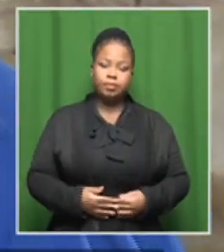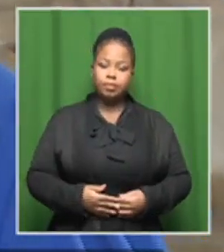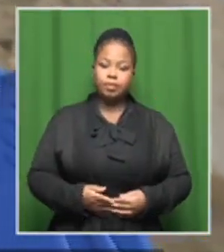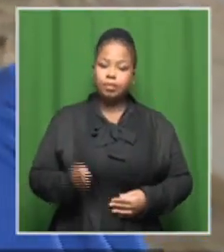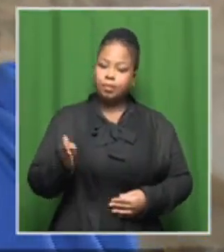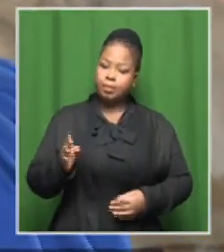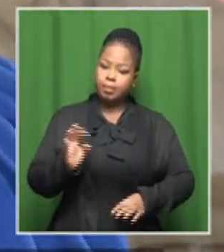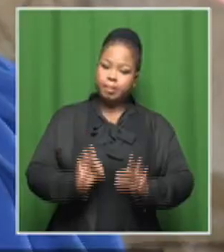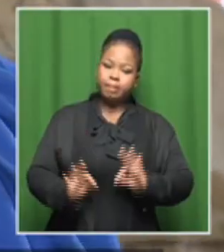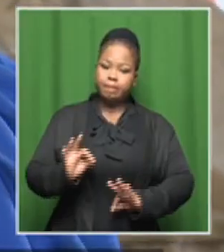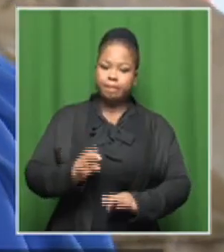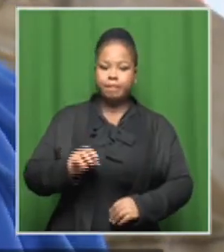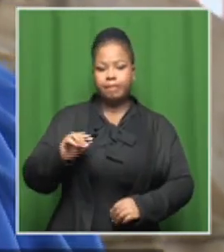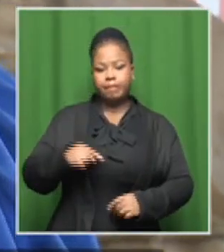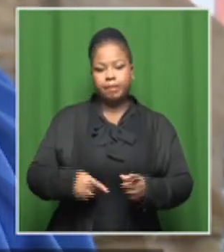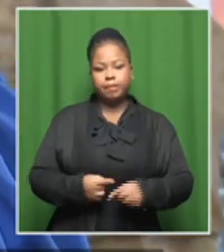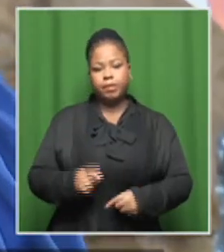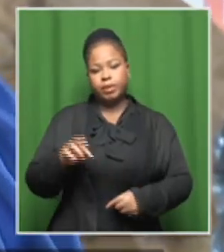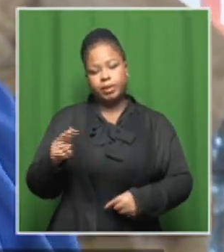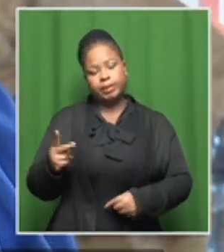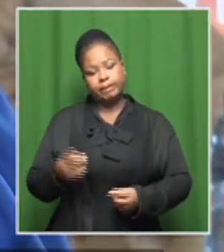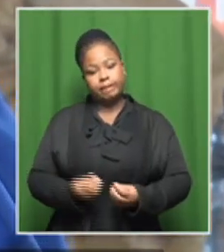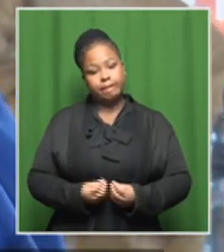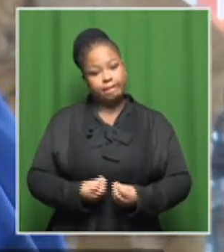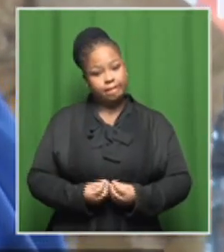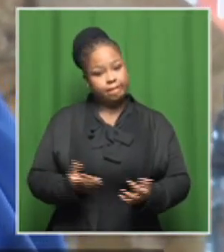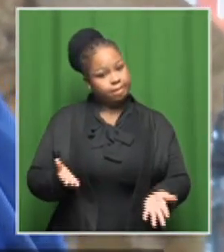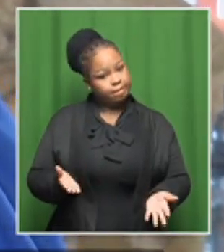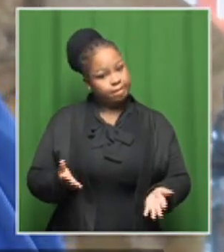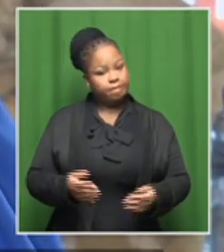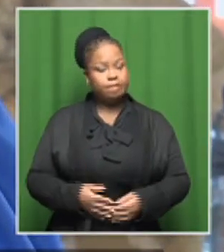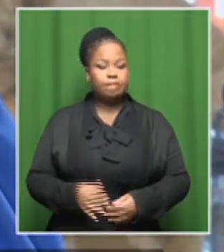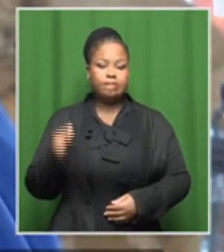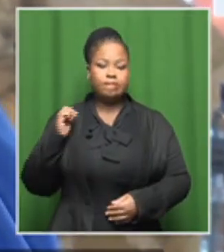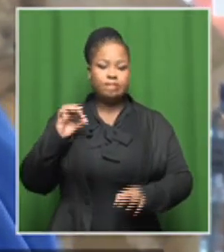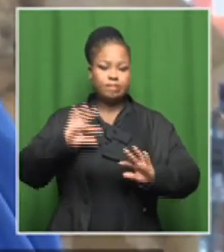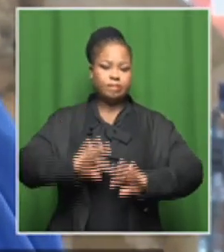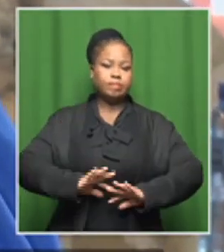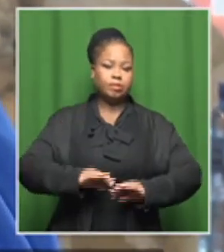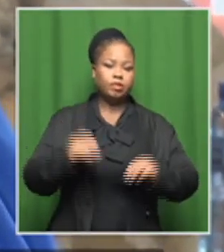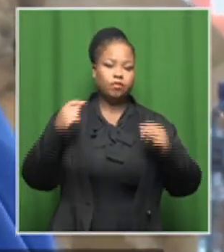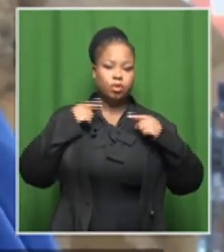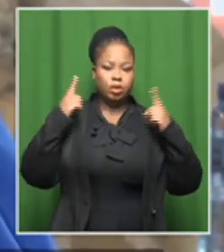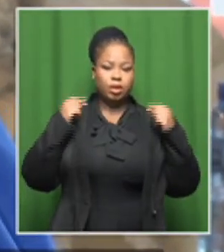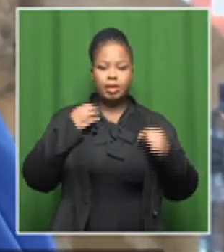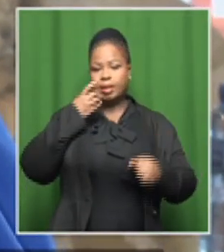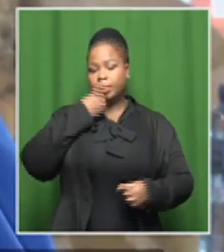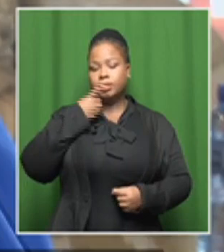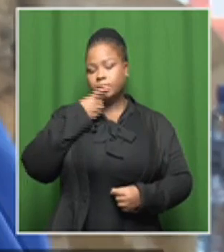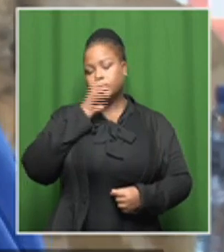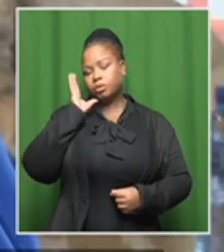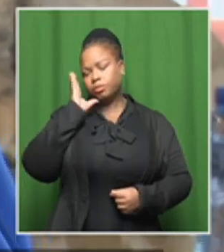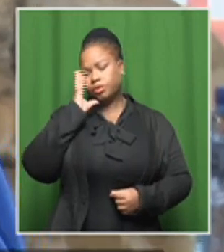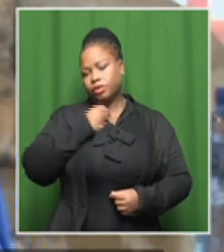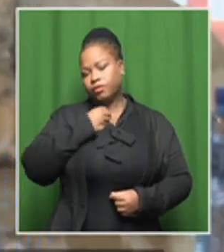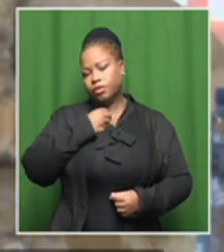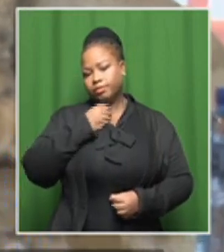to us about some of the touch points that were, of course, foregrounded at last night's gala dinner. And it was a beautiful